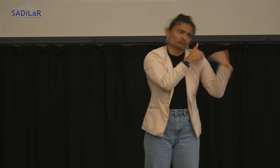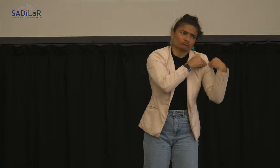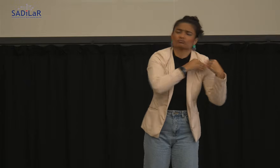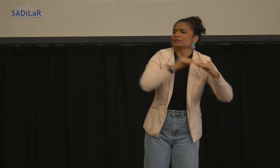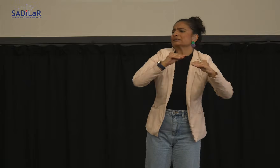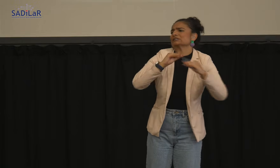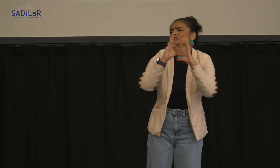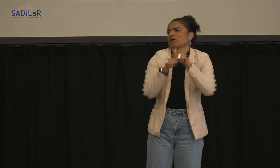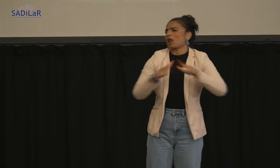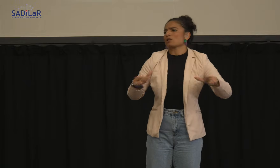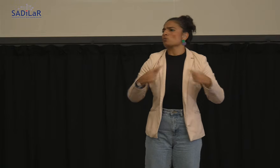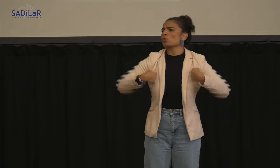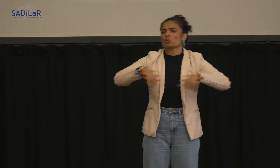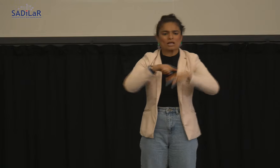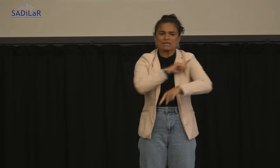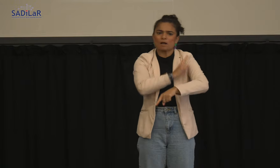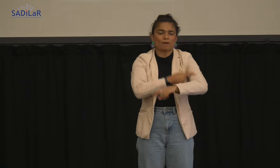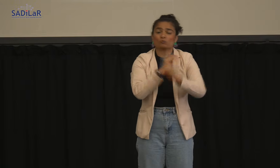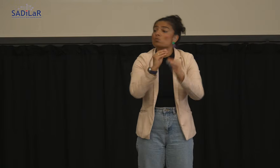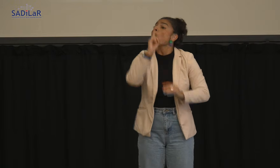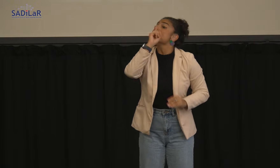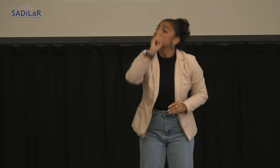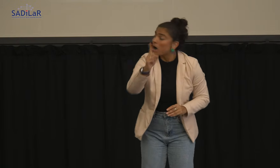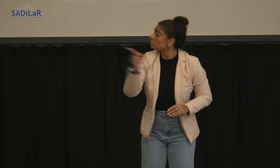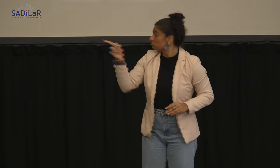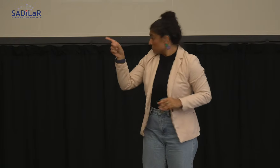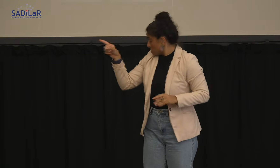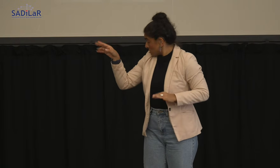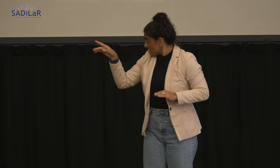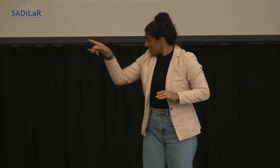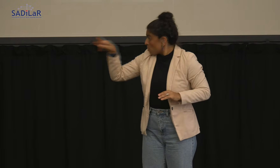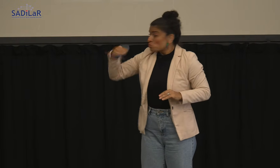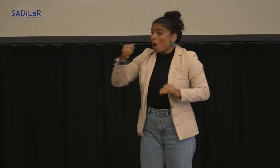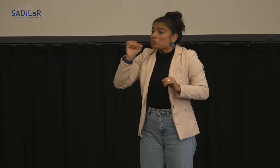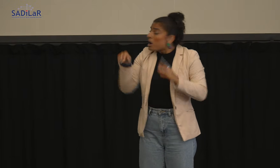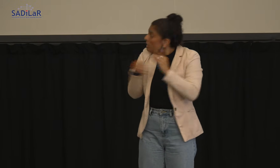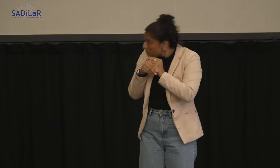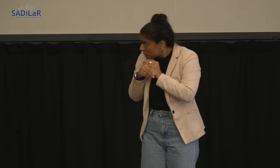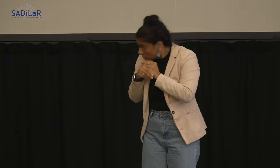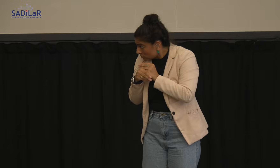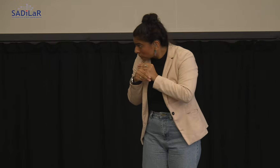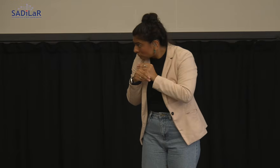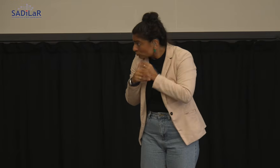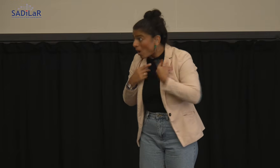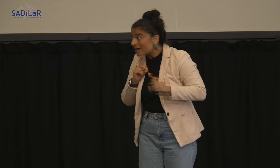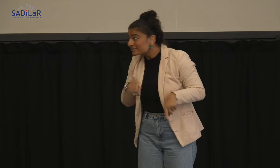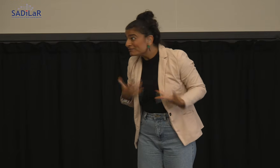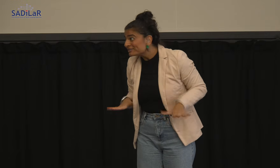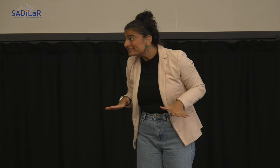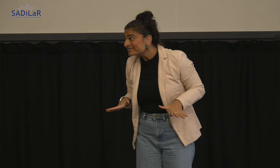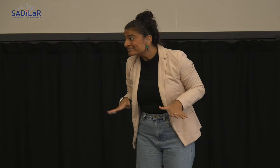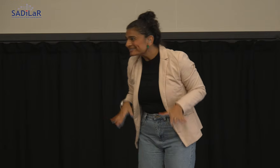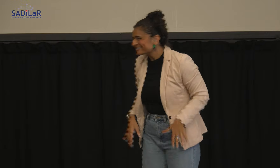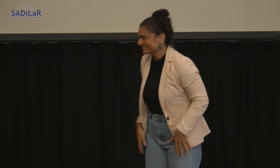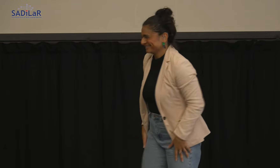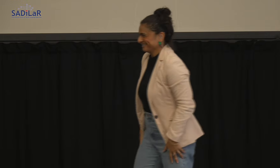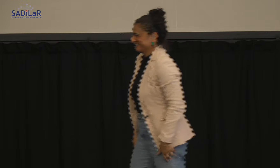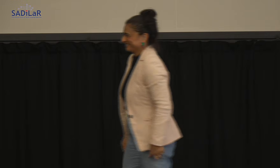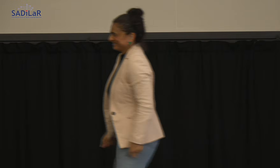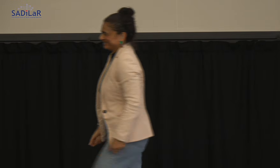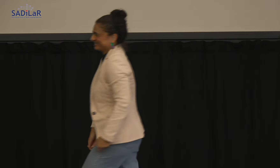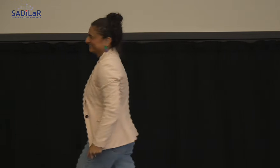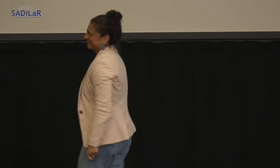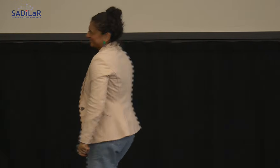Learning sign language is from different organizations. We do not teach sign language because we just simply don't have the capacity. But if you can